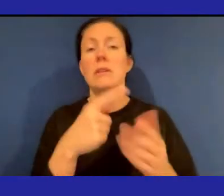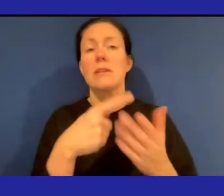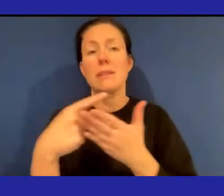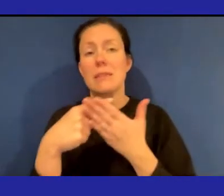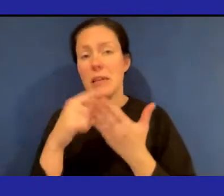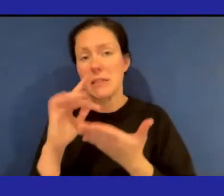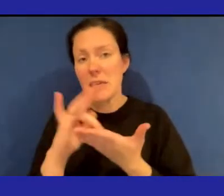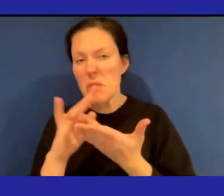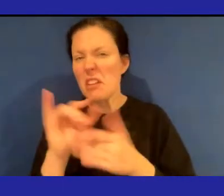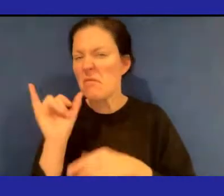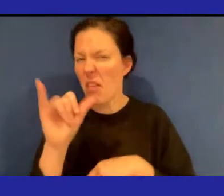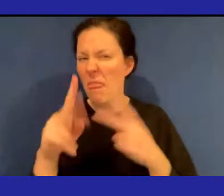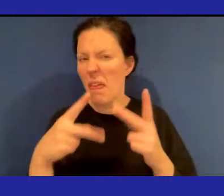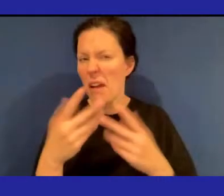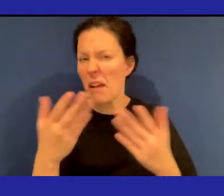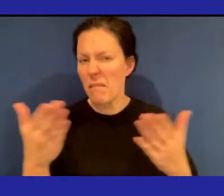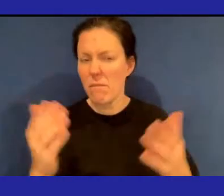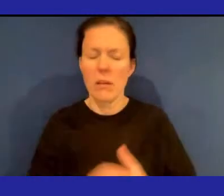able to